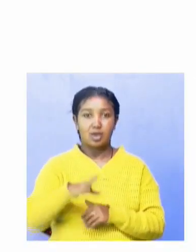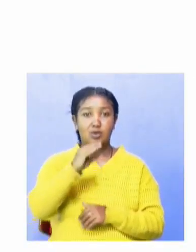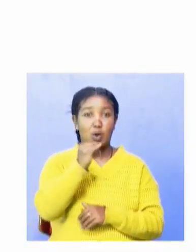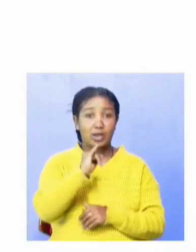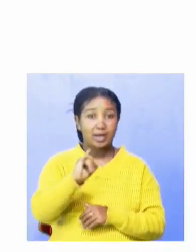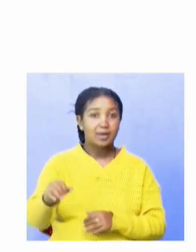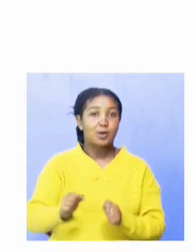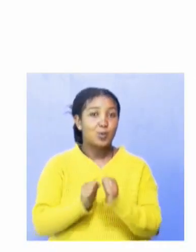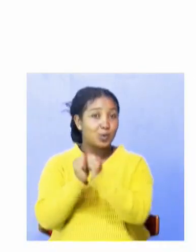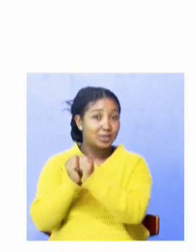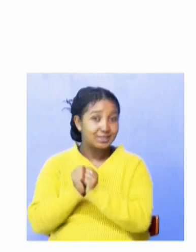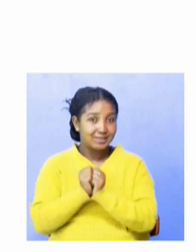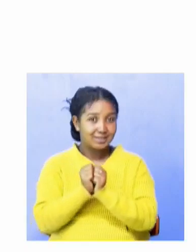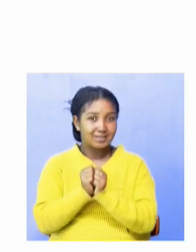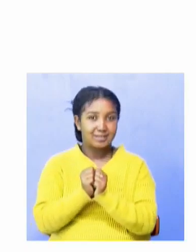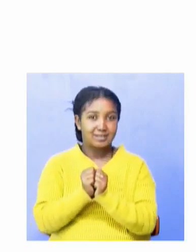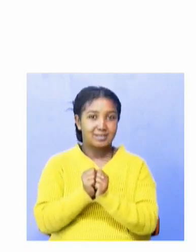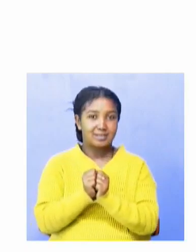Talking with